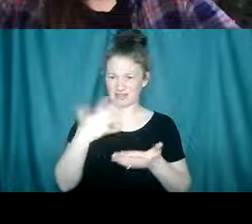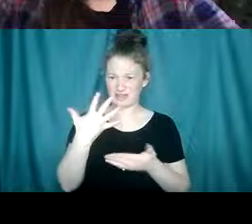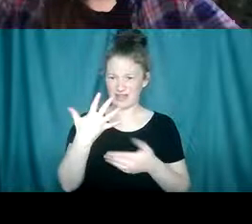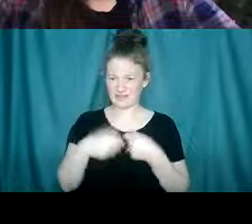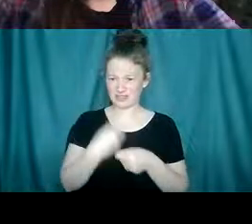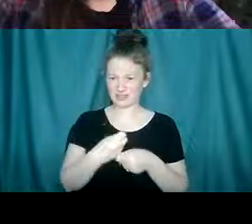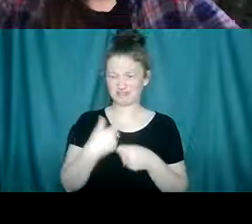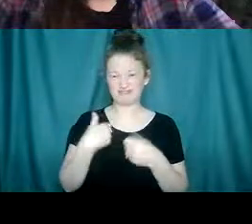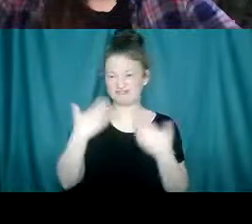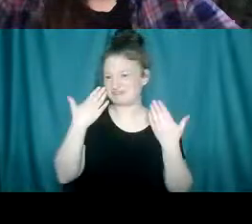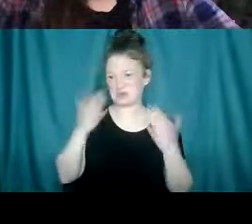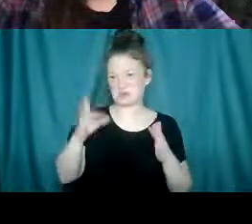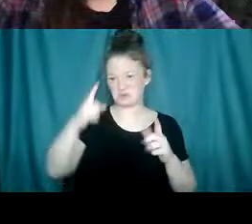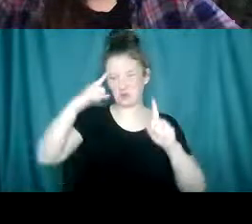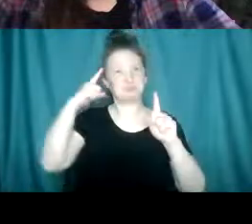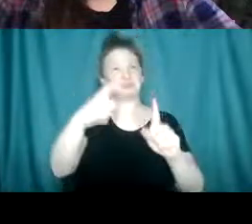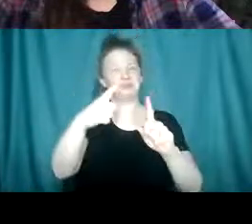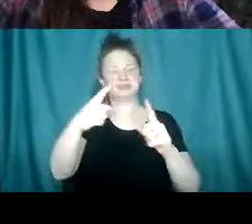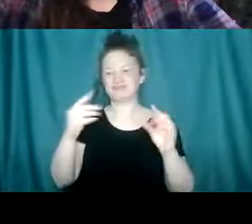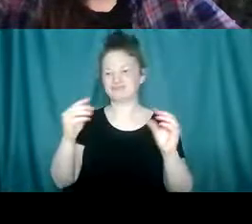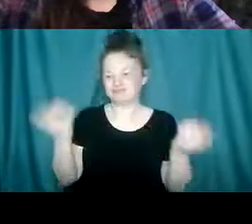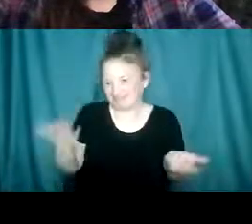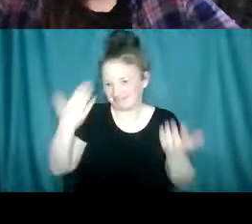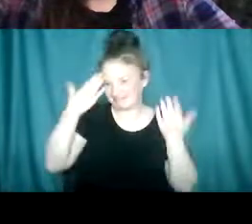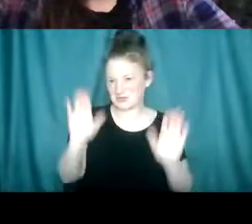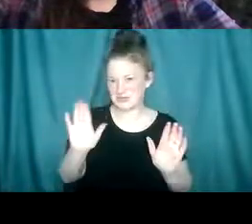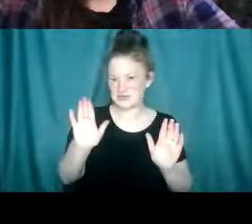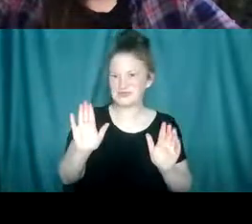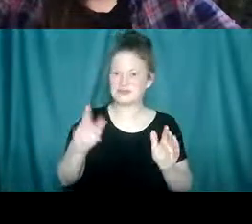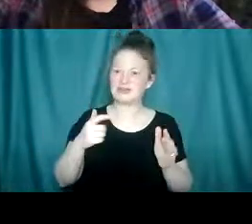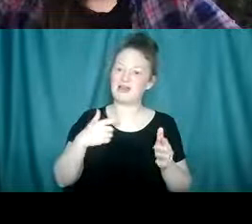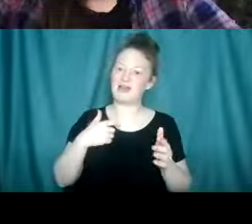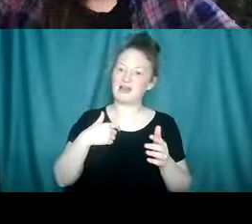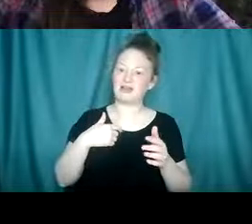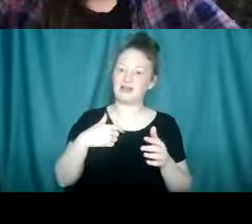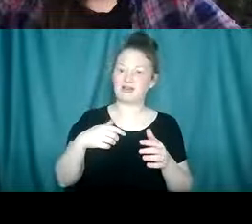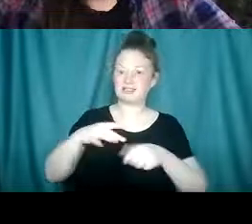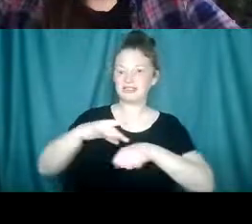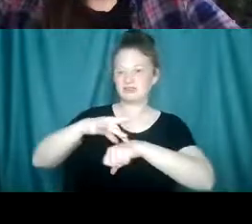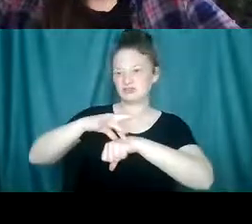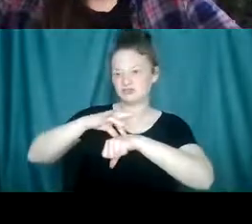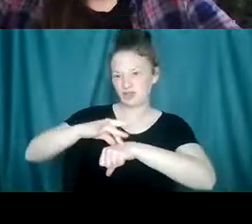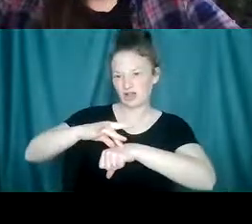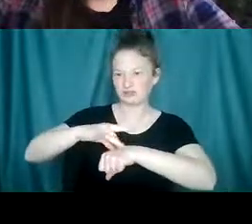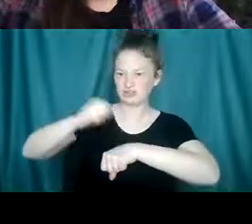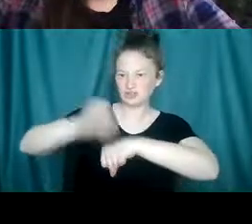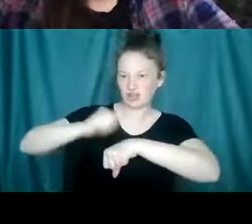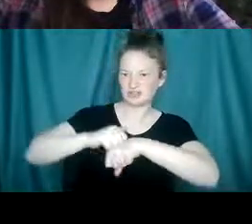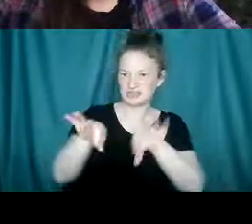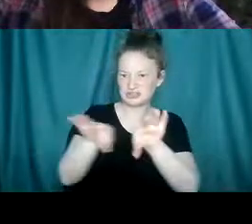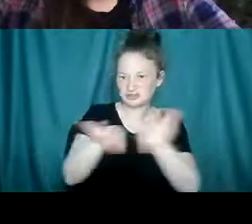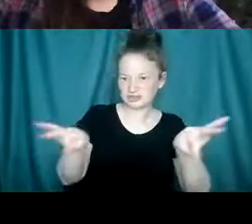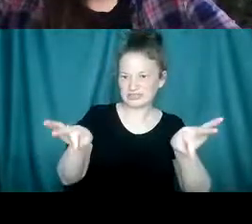know what I was trying to do in earth science. After undergrad, I got a geology degree because I just love